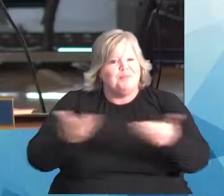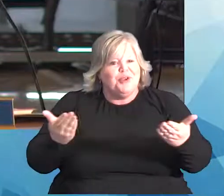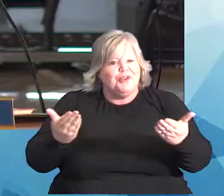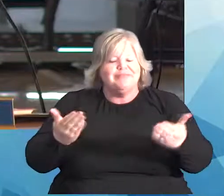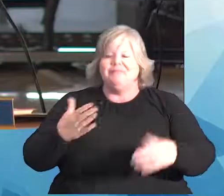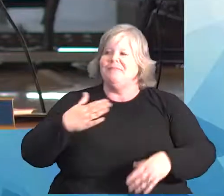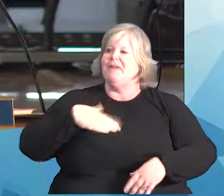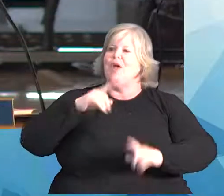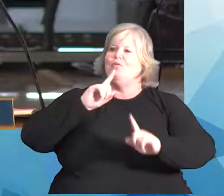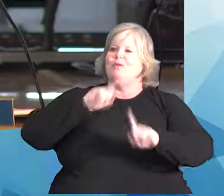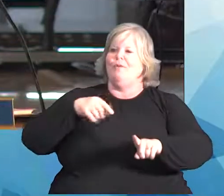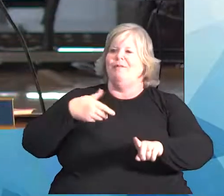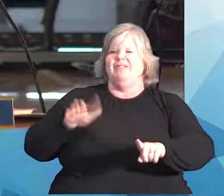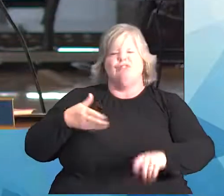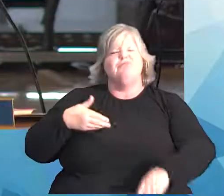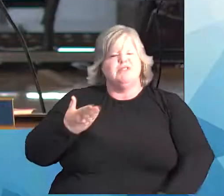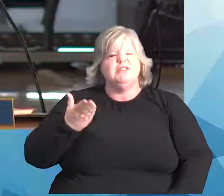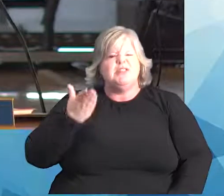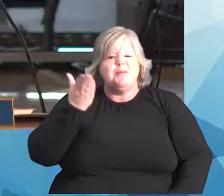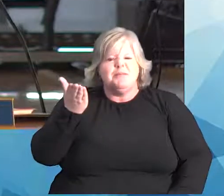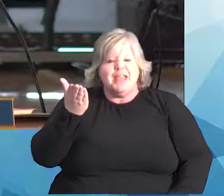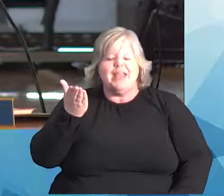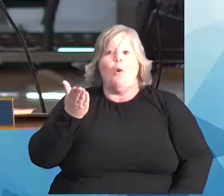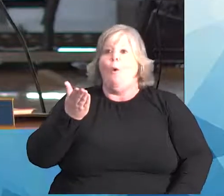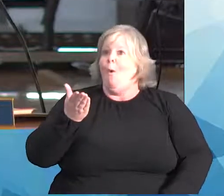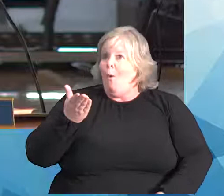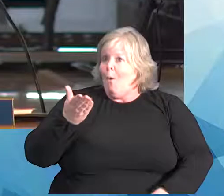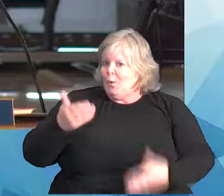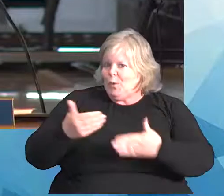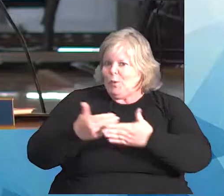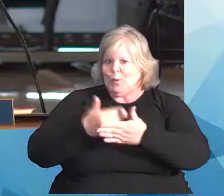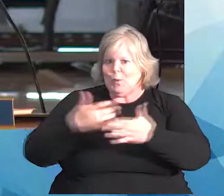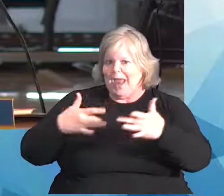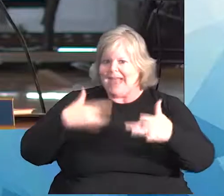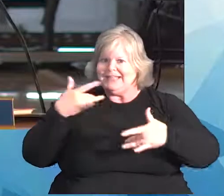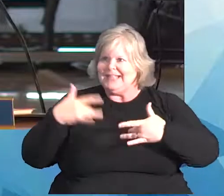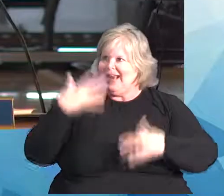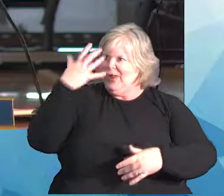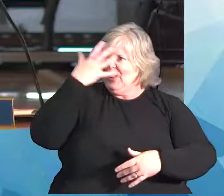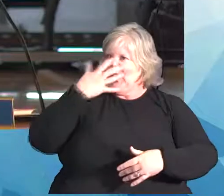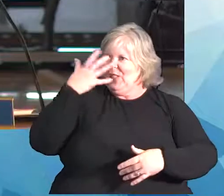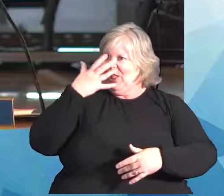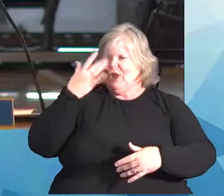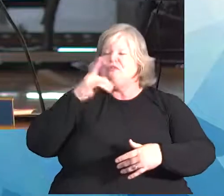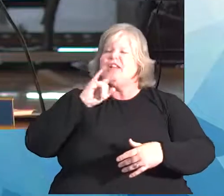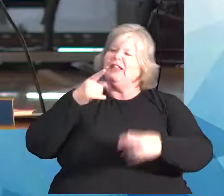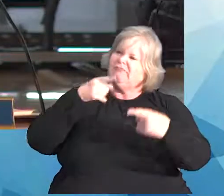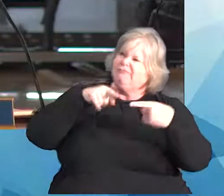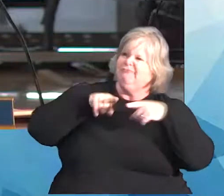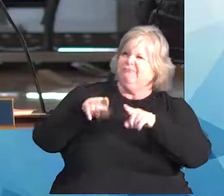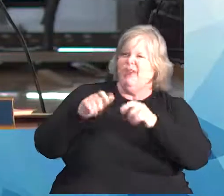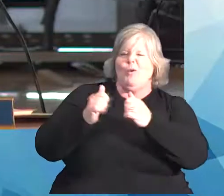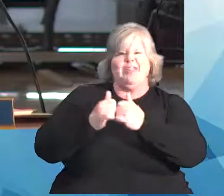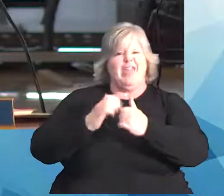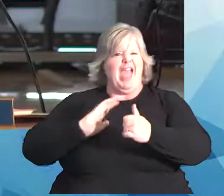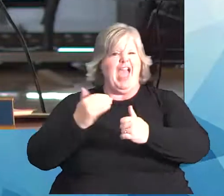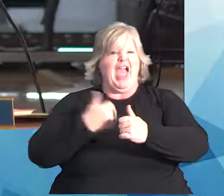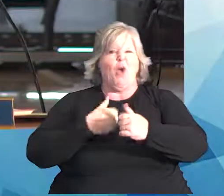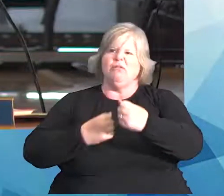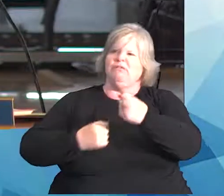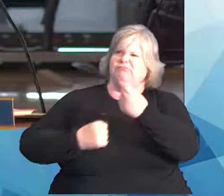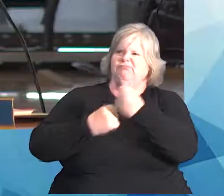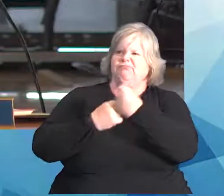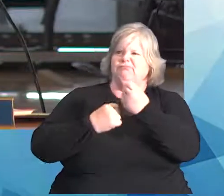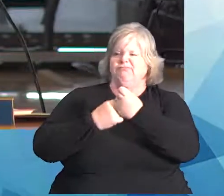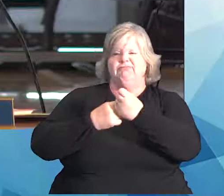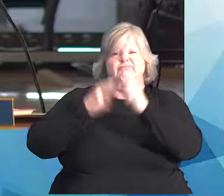report that I submitted has a new exciting look that aligns itself to our pillars. You had an opportunity to see some